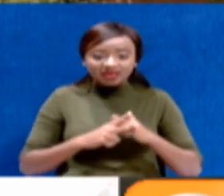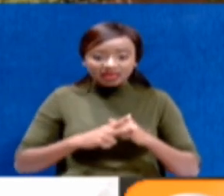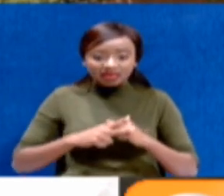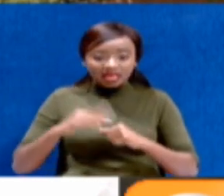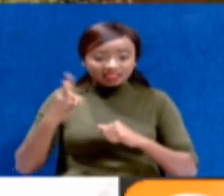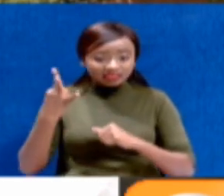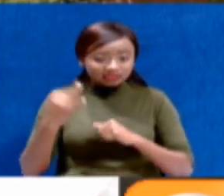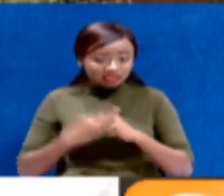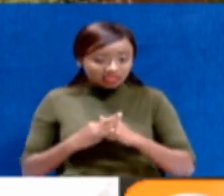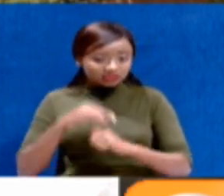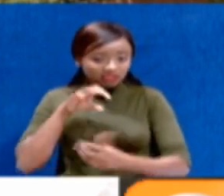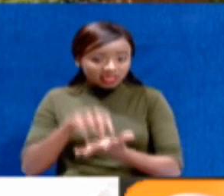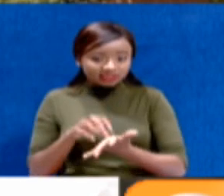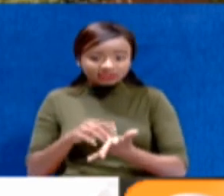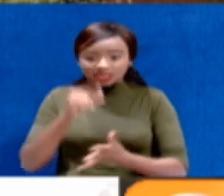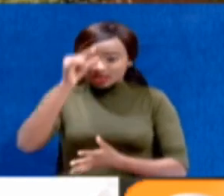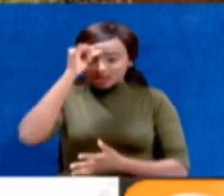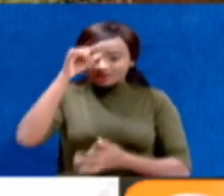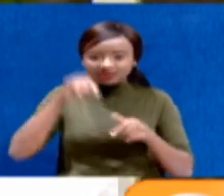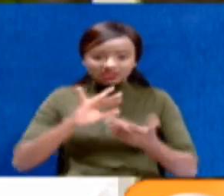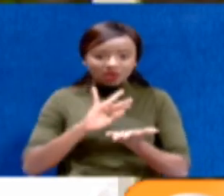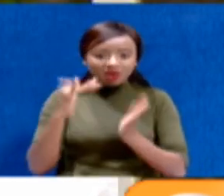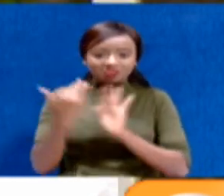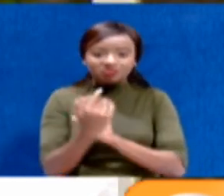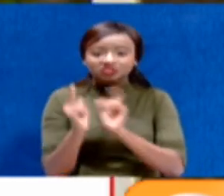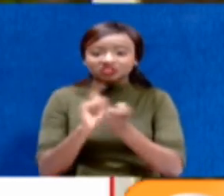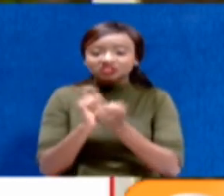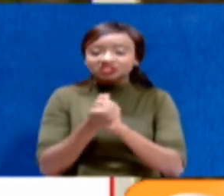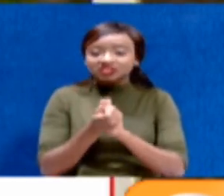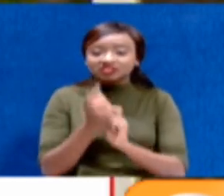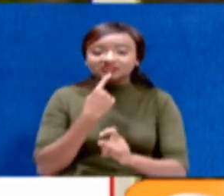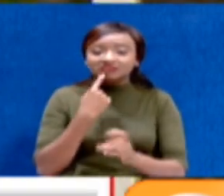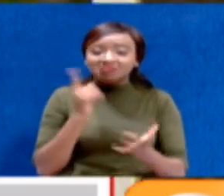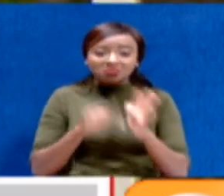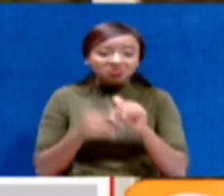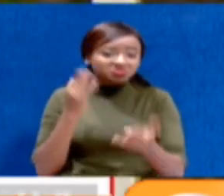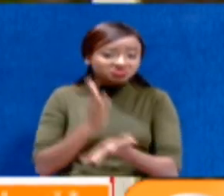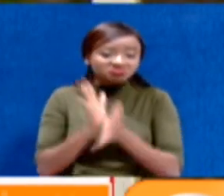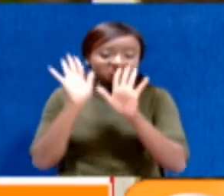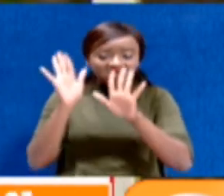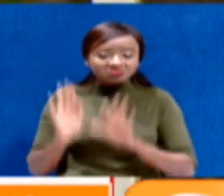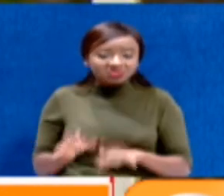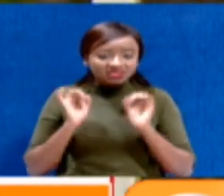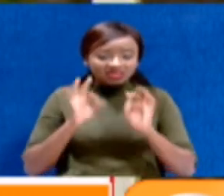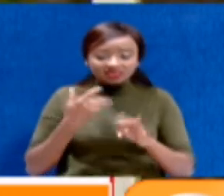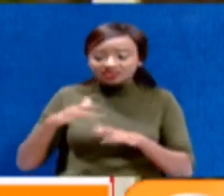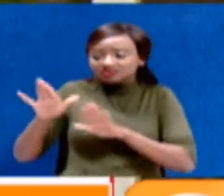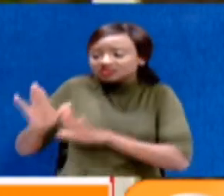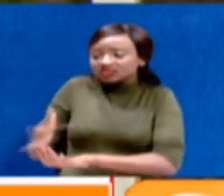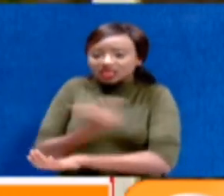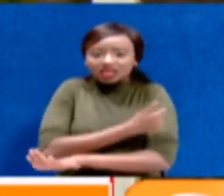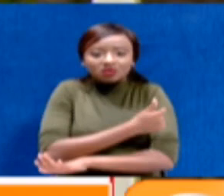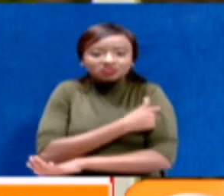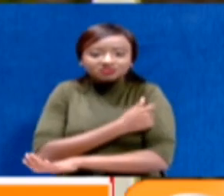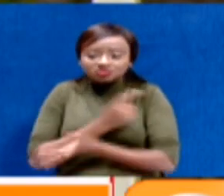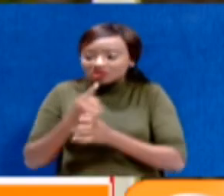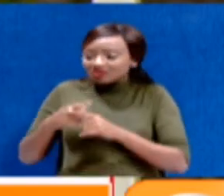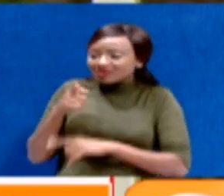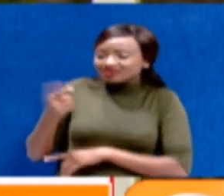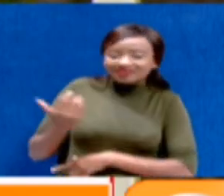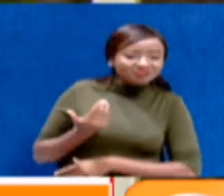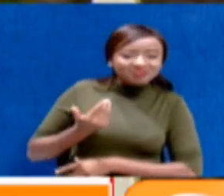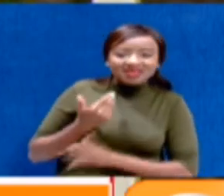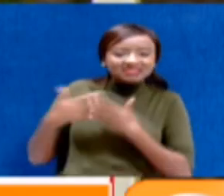4,738 cases later, the government's approach has changed. It makes no business sense to be able to manage these people in a hospital